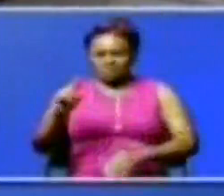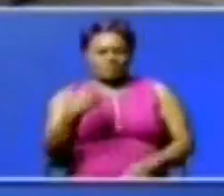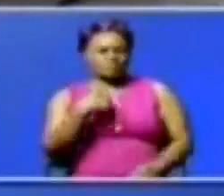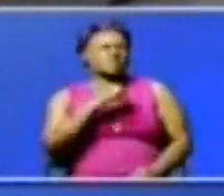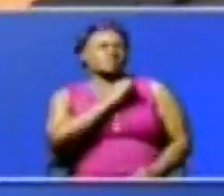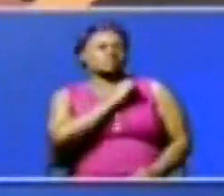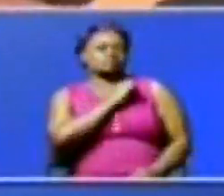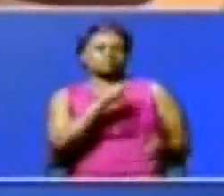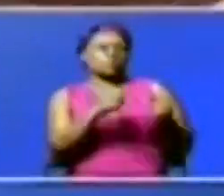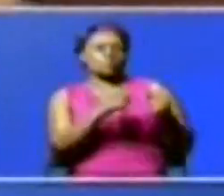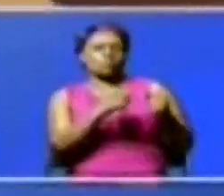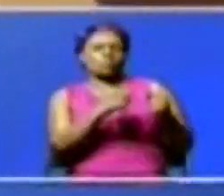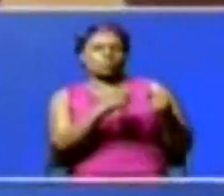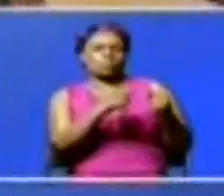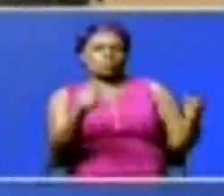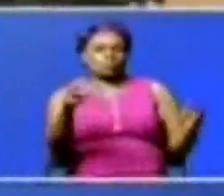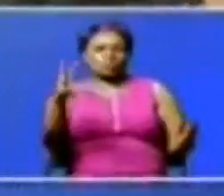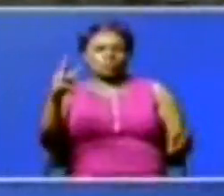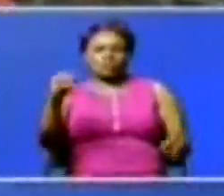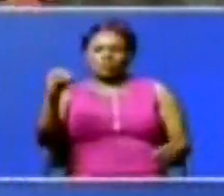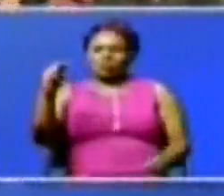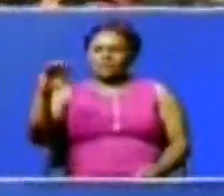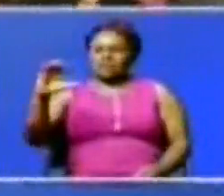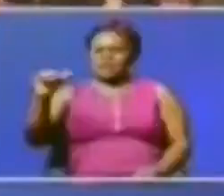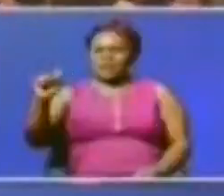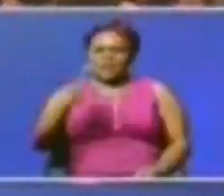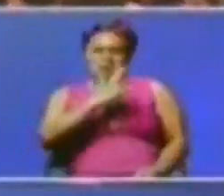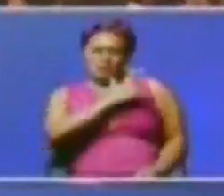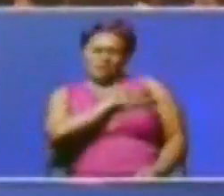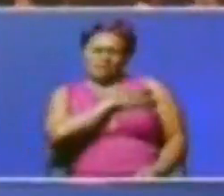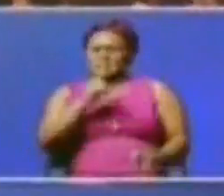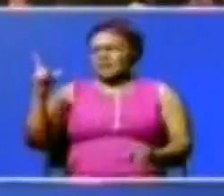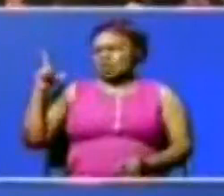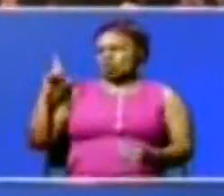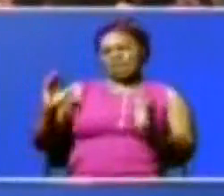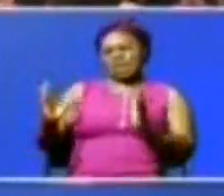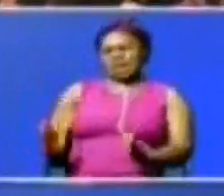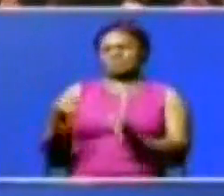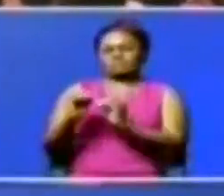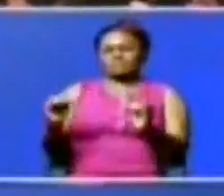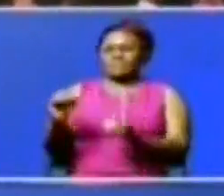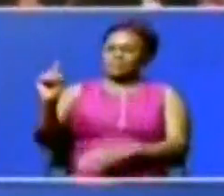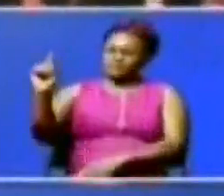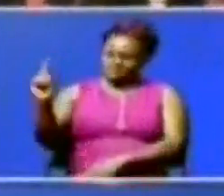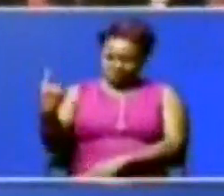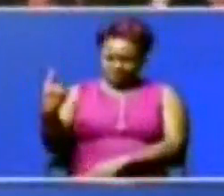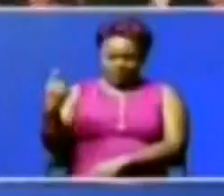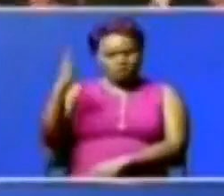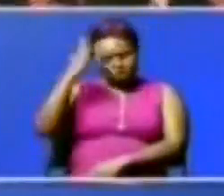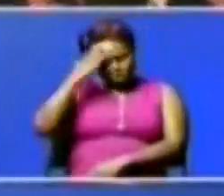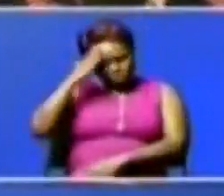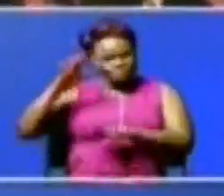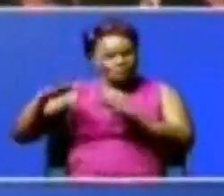protest this moniker that attaches to lawyers, that these are NASA lawyers or these are ODM lawyers. First of all, you must know